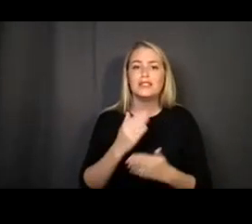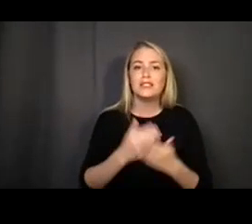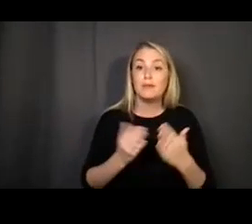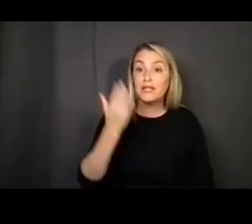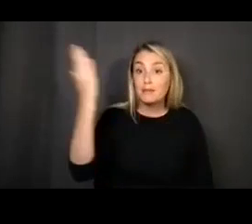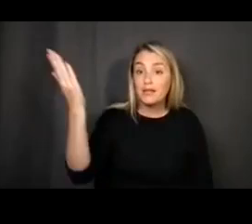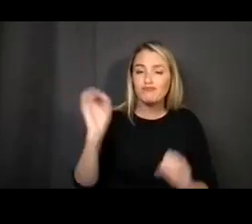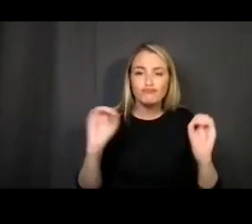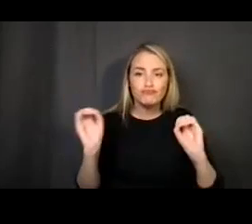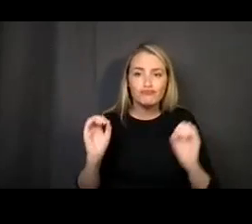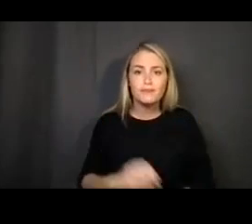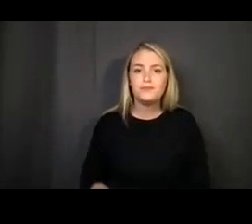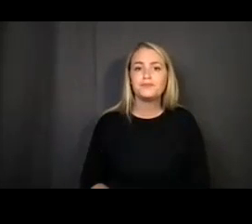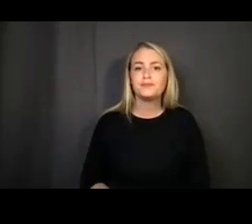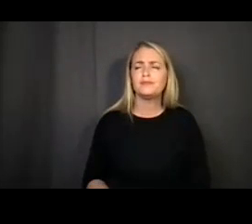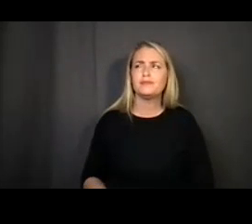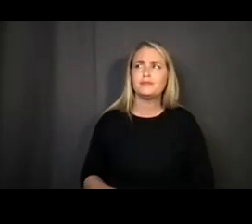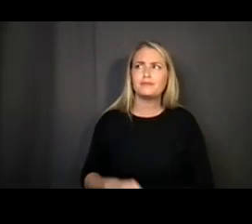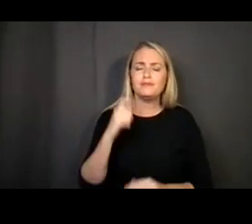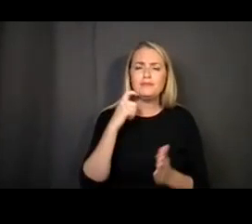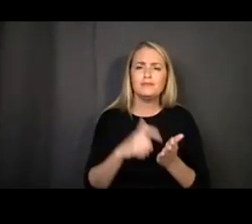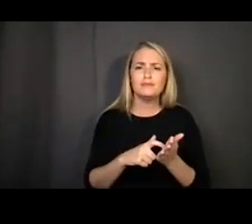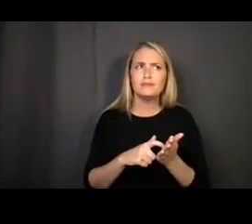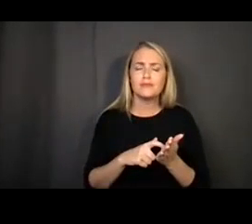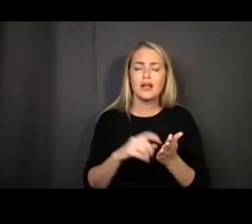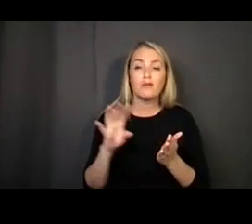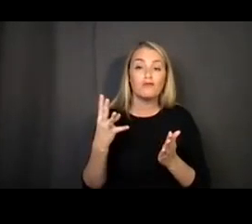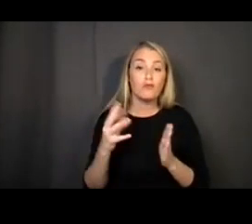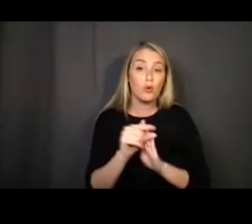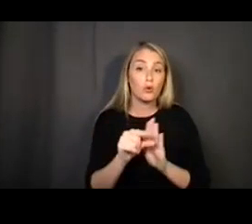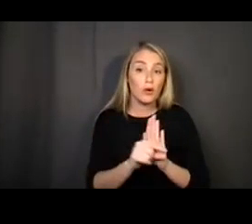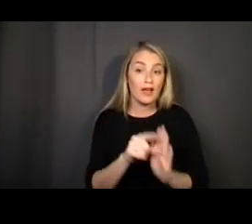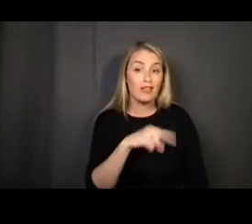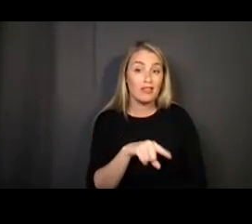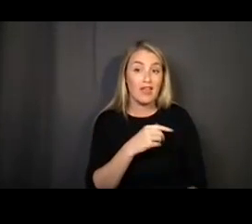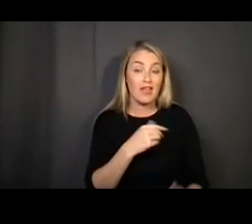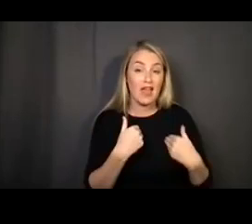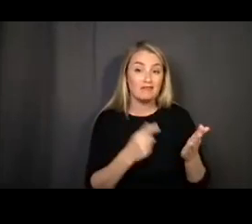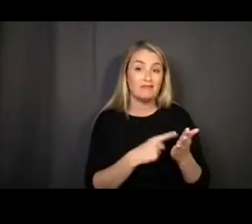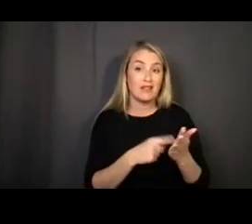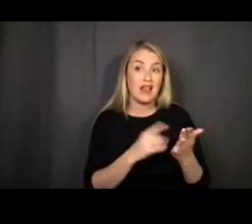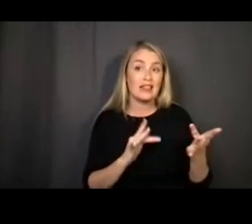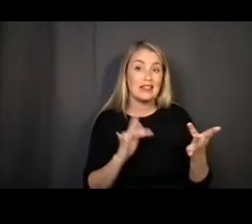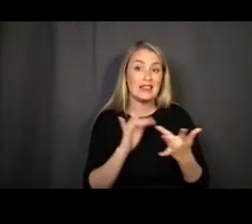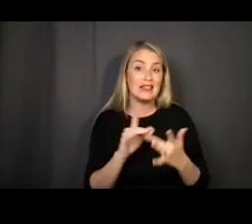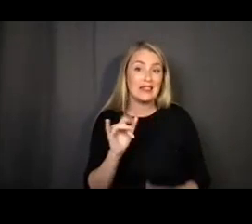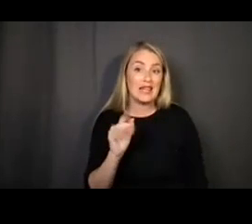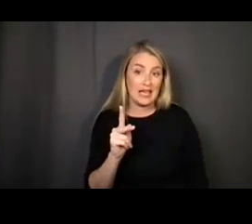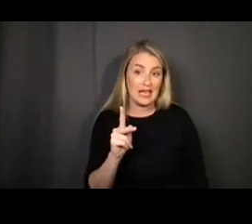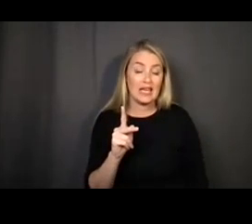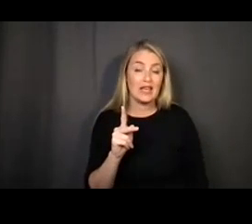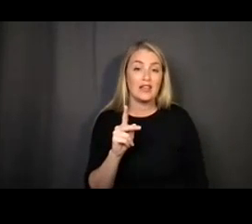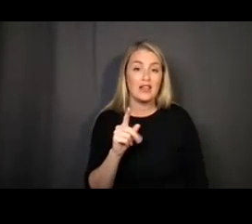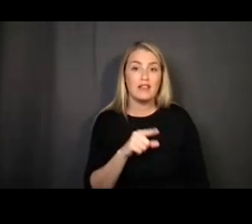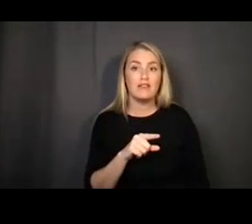submission. I noticed in 4th grade, they have even sometimes a link on out to, they're using